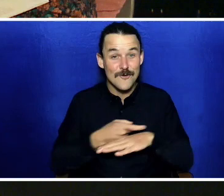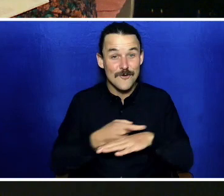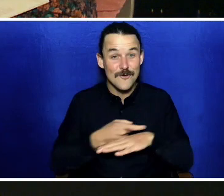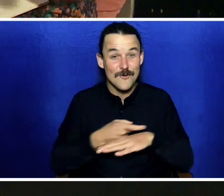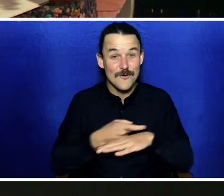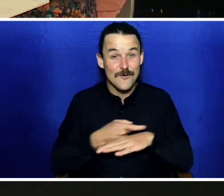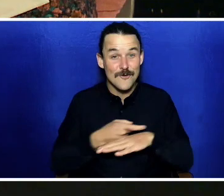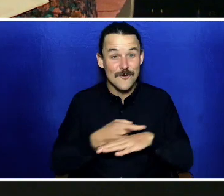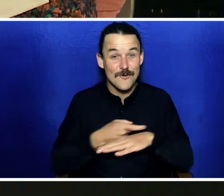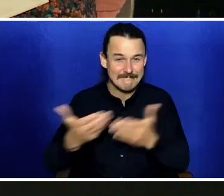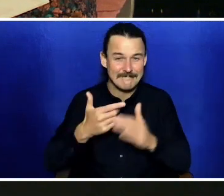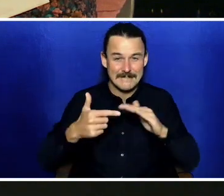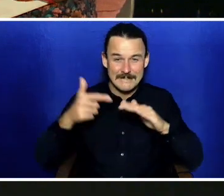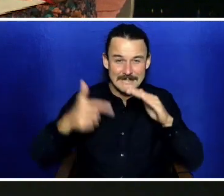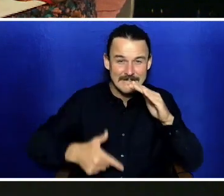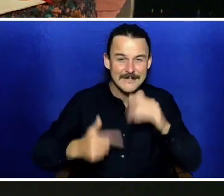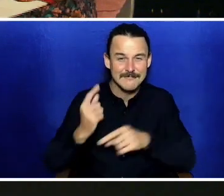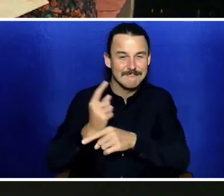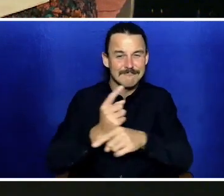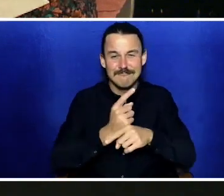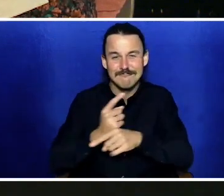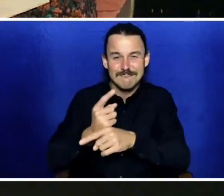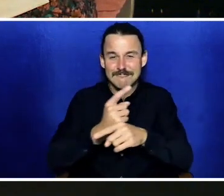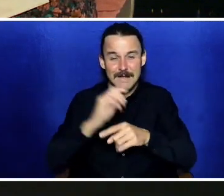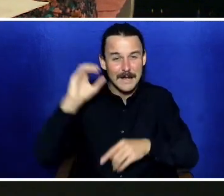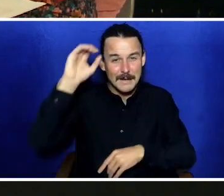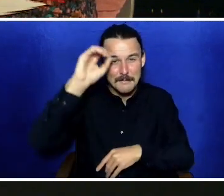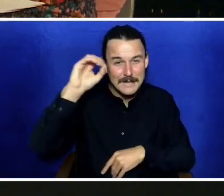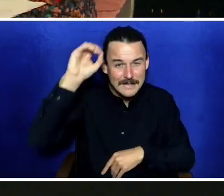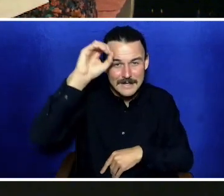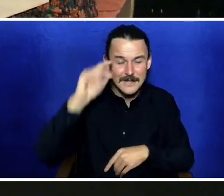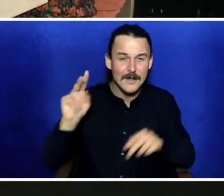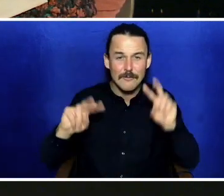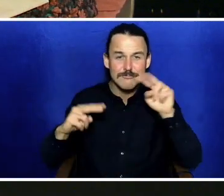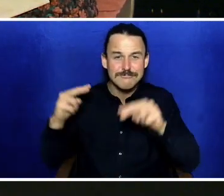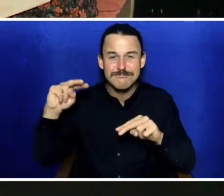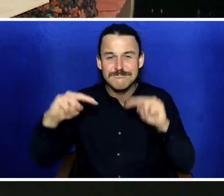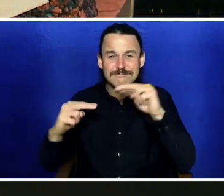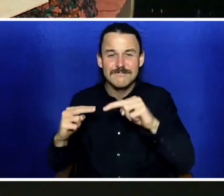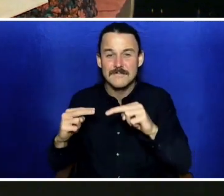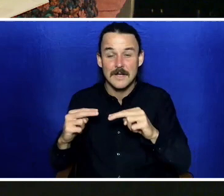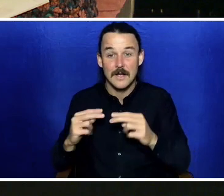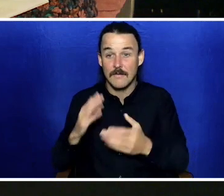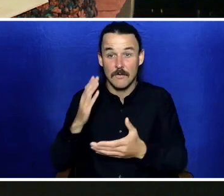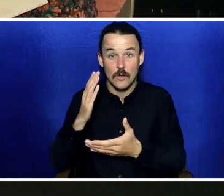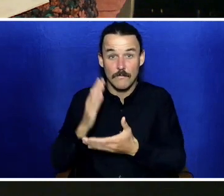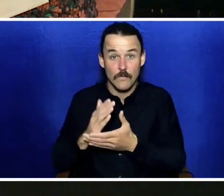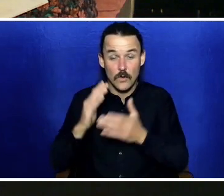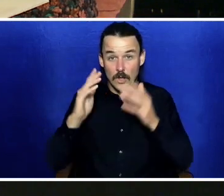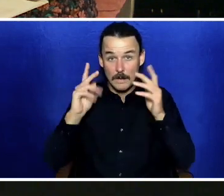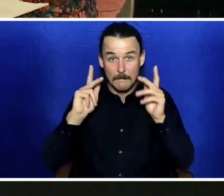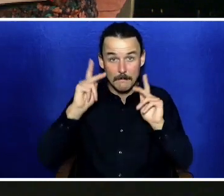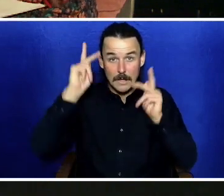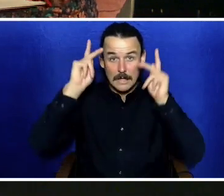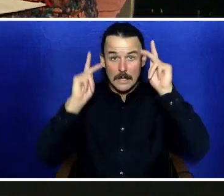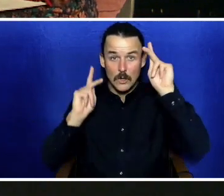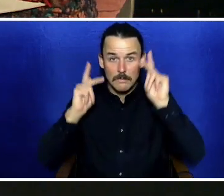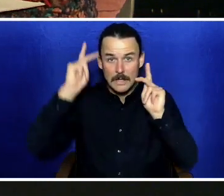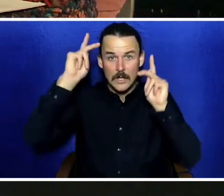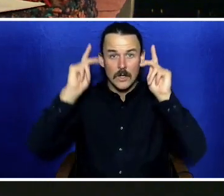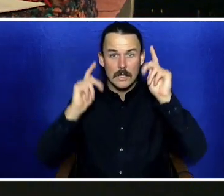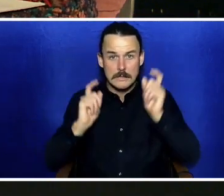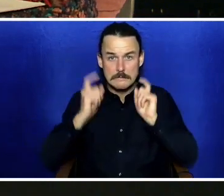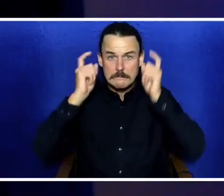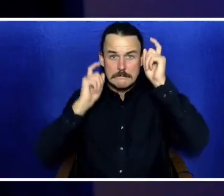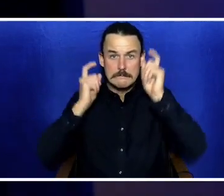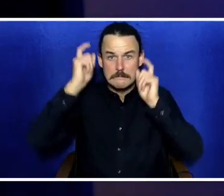around feelings and opinions, so full of political anxiety and juxtaposition, yes, across the board.